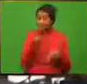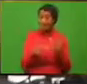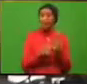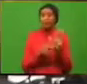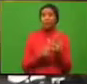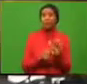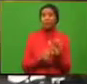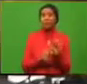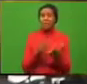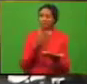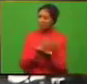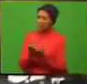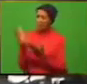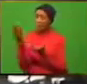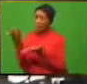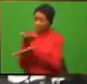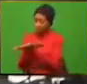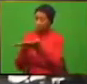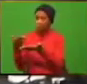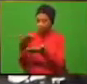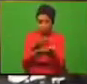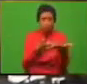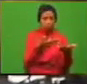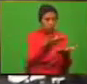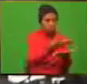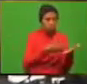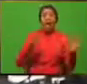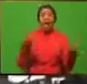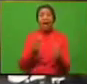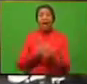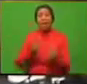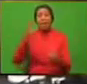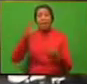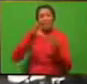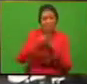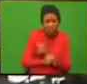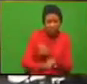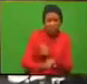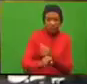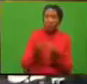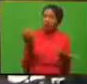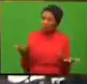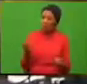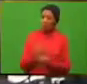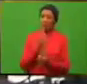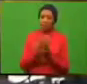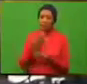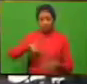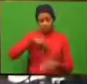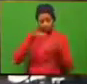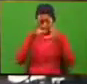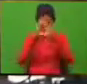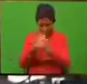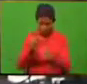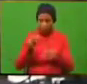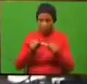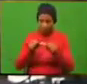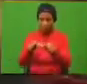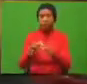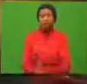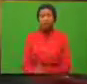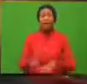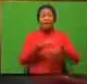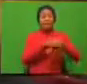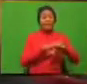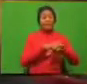are some discussions going on about the best way to achieve that, to ensure that we can fast-track it. The same goes for the